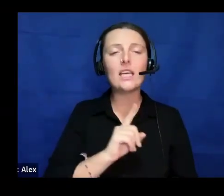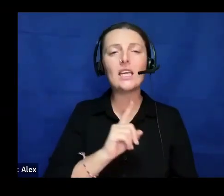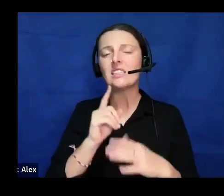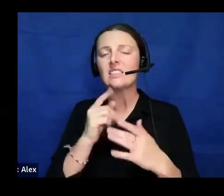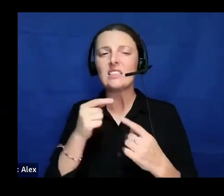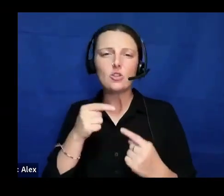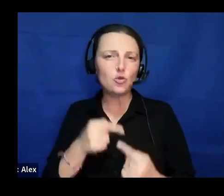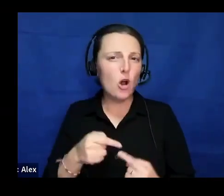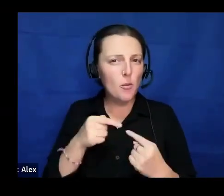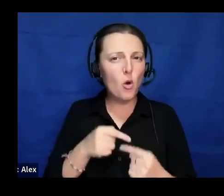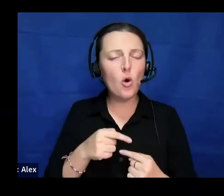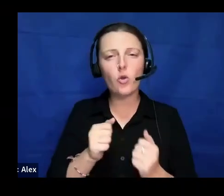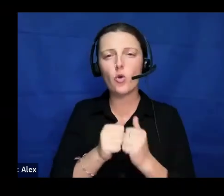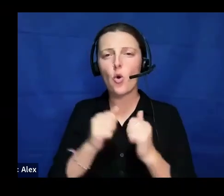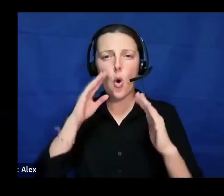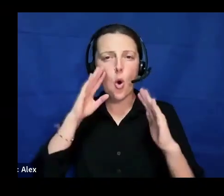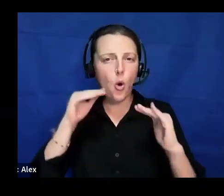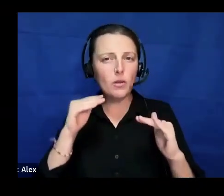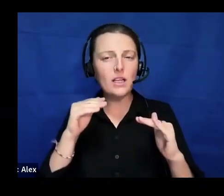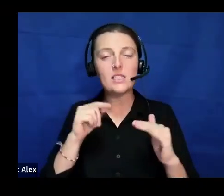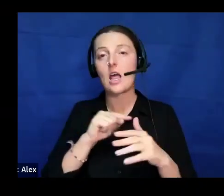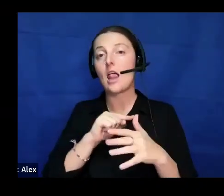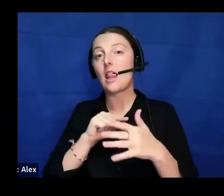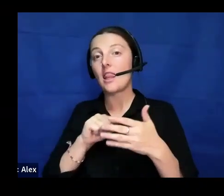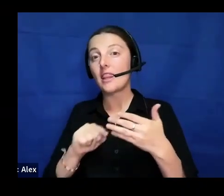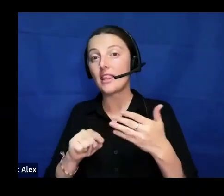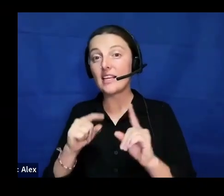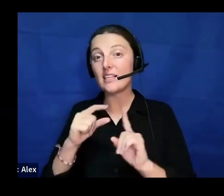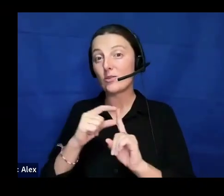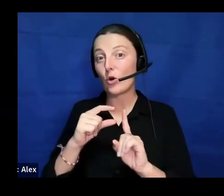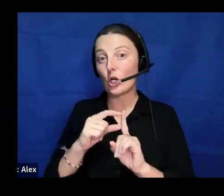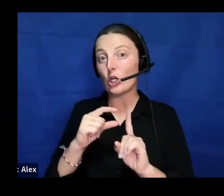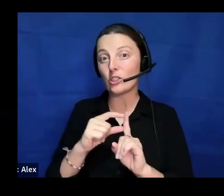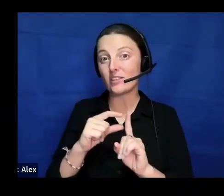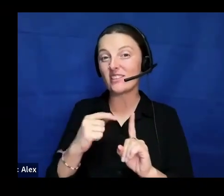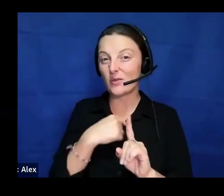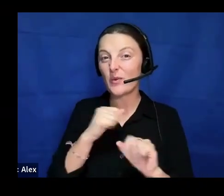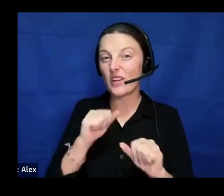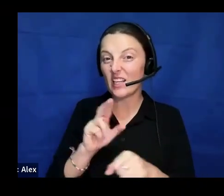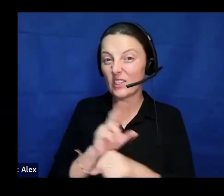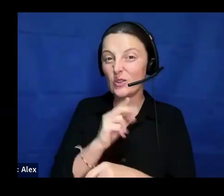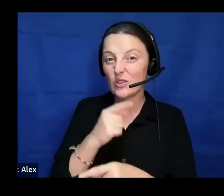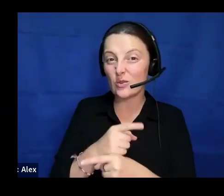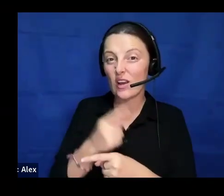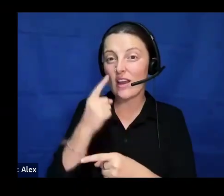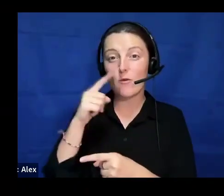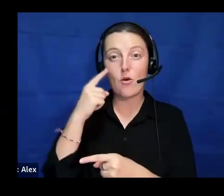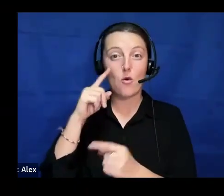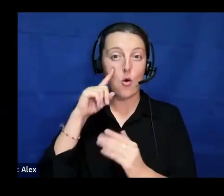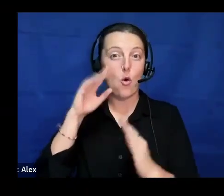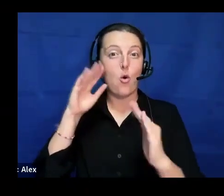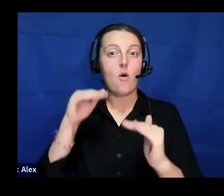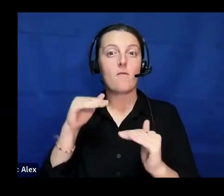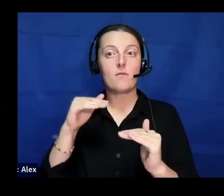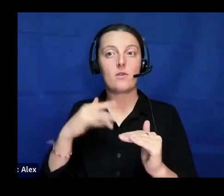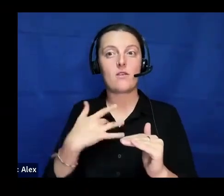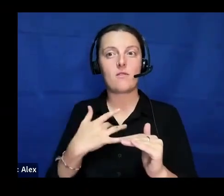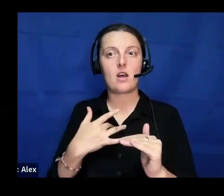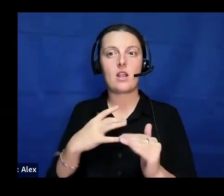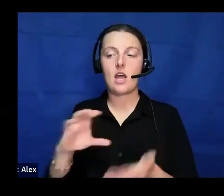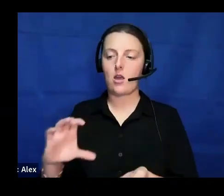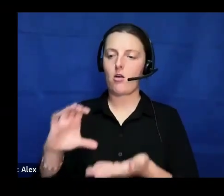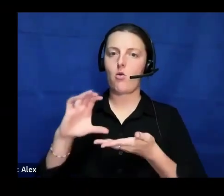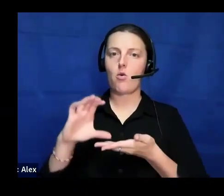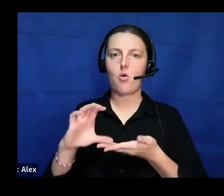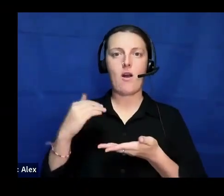things, vocabulary, words that we can use to kind of hopefully um, equip us a little bit more and able to